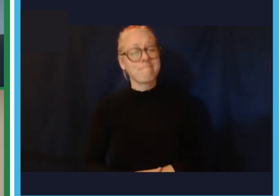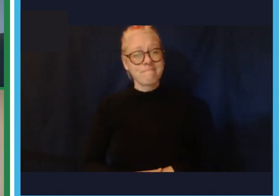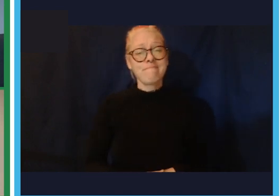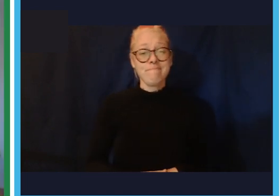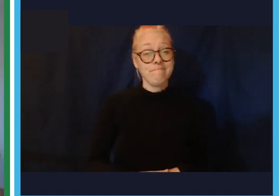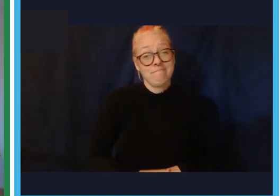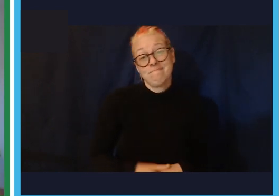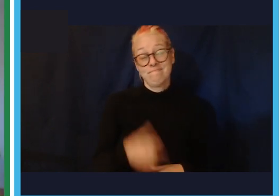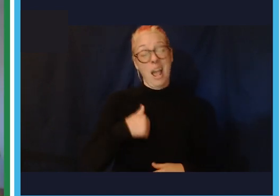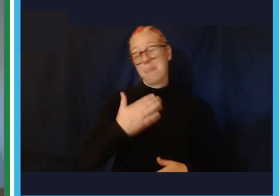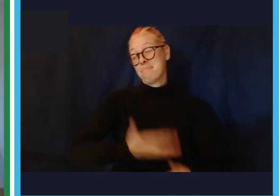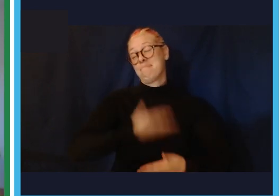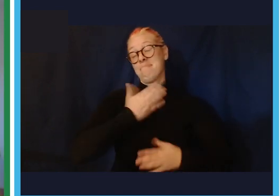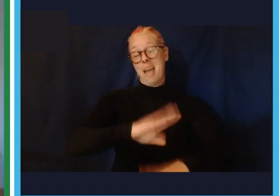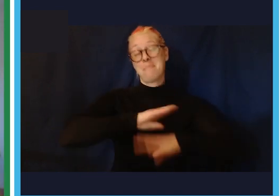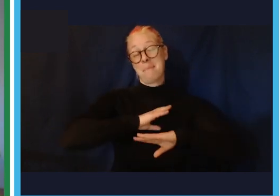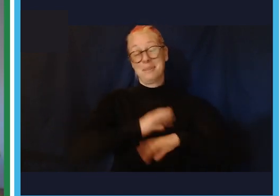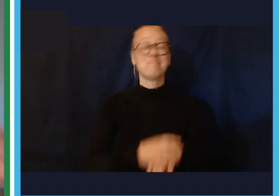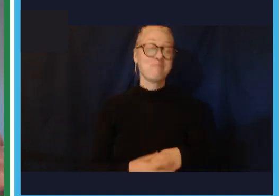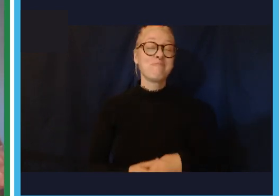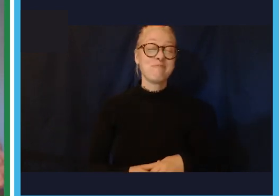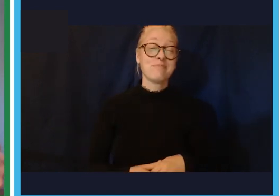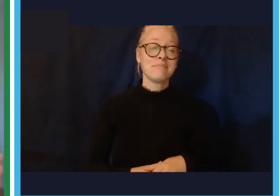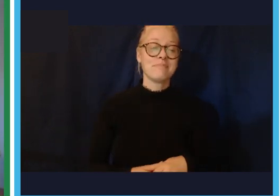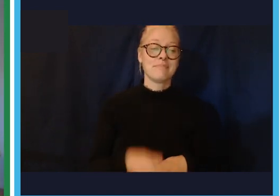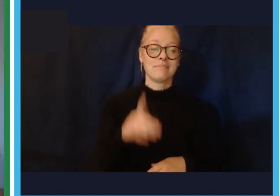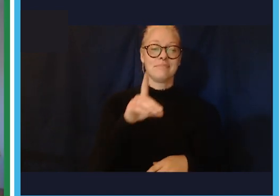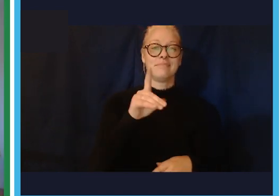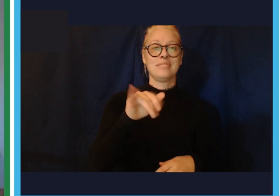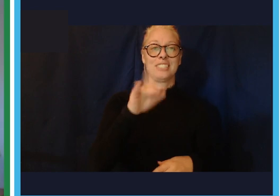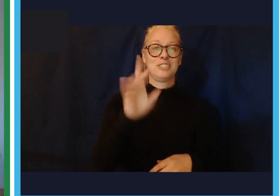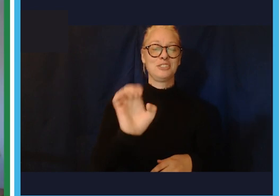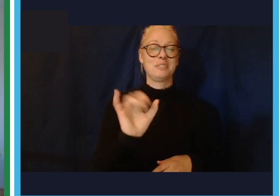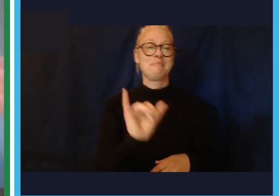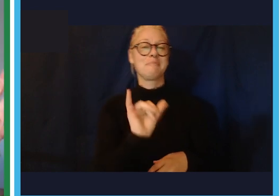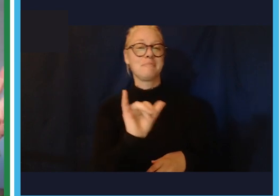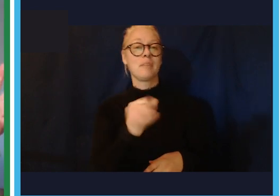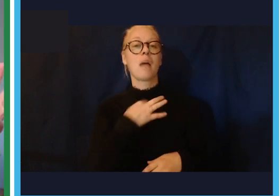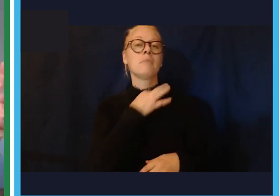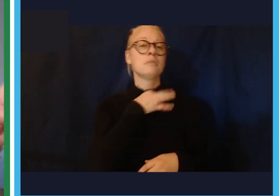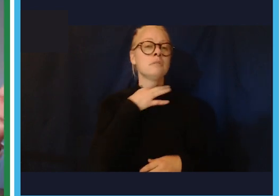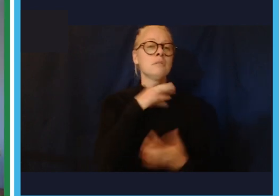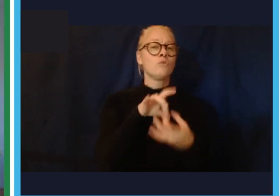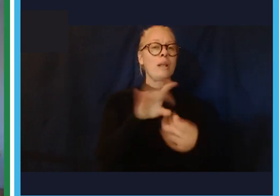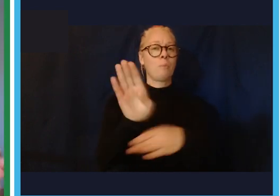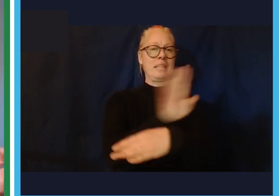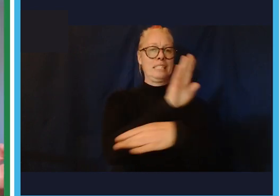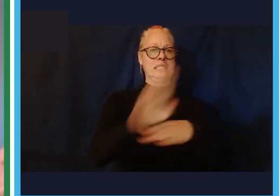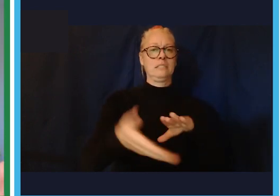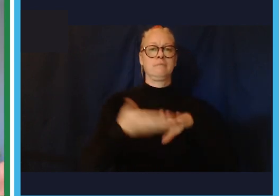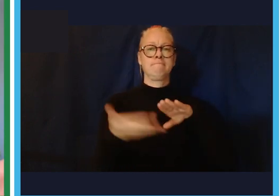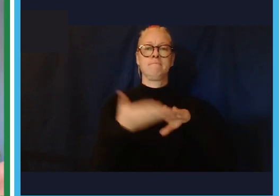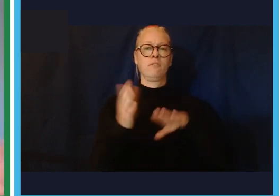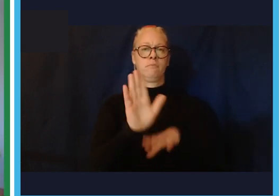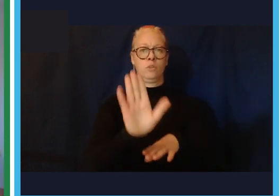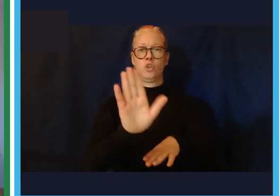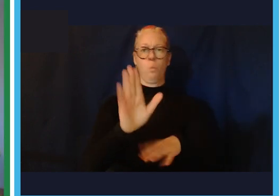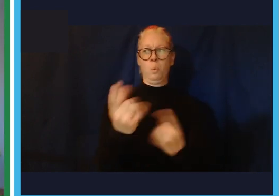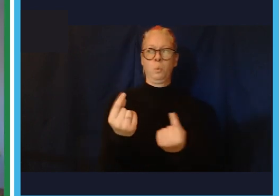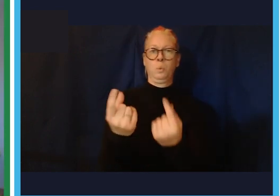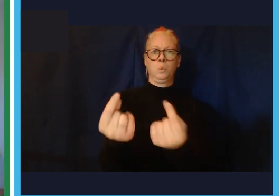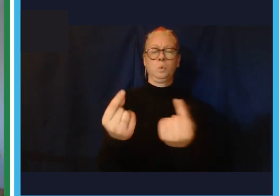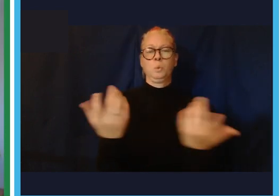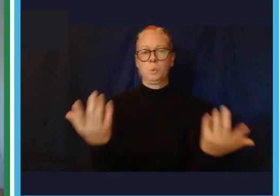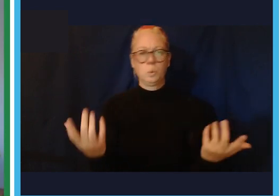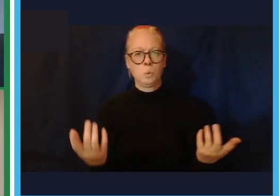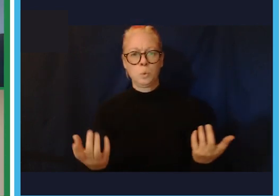Kulbinder. Do the guys say, here's a story, or do you have people who say, I need a writer to write this type of story? Like, how does